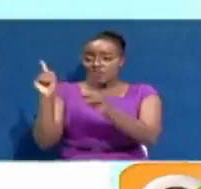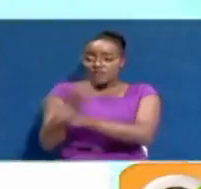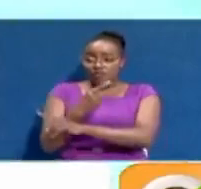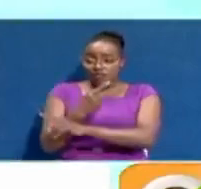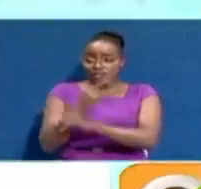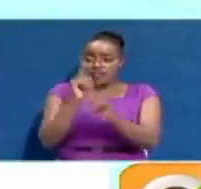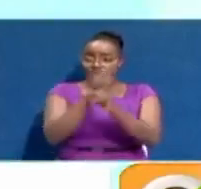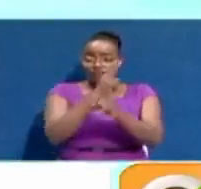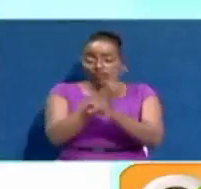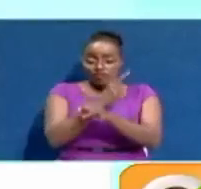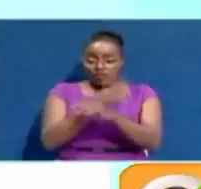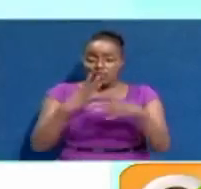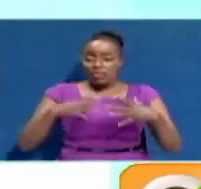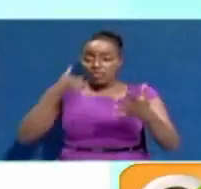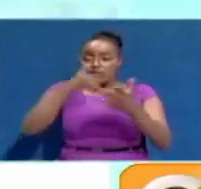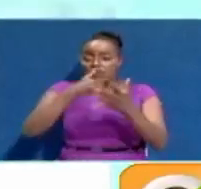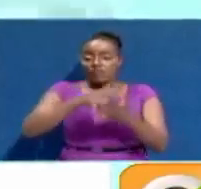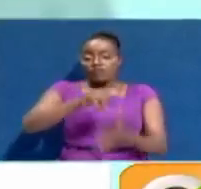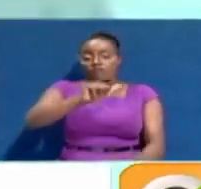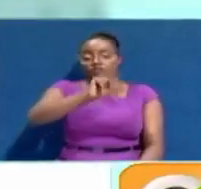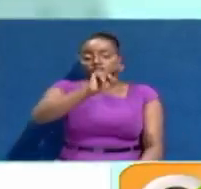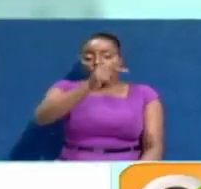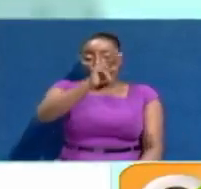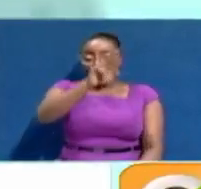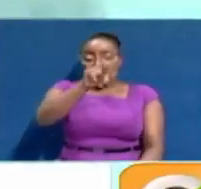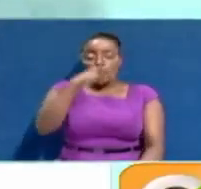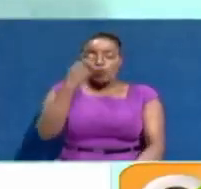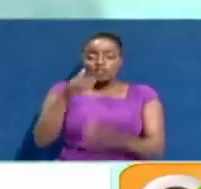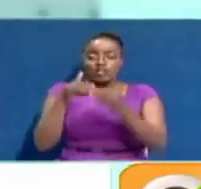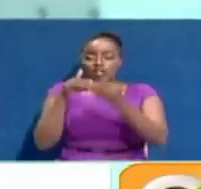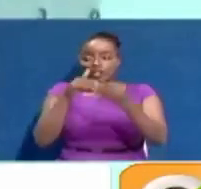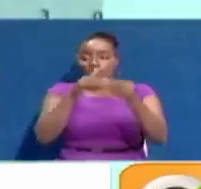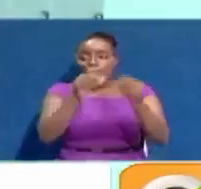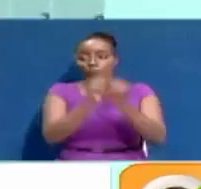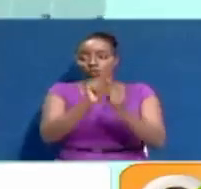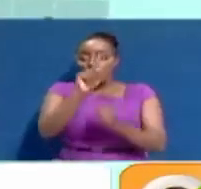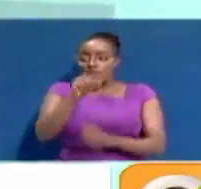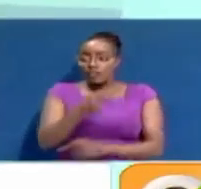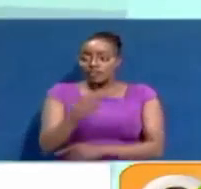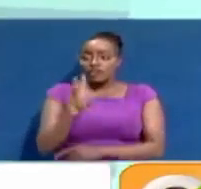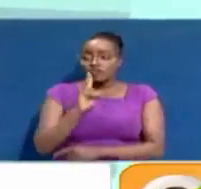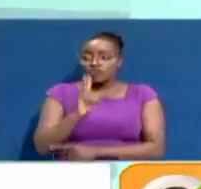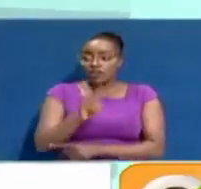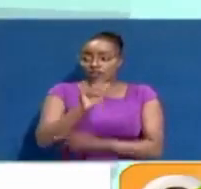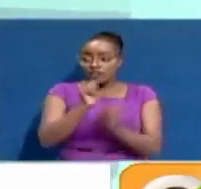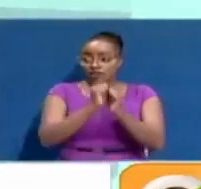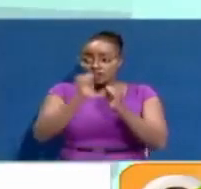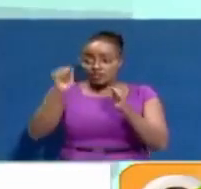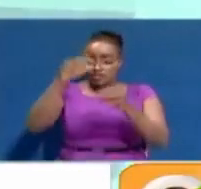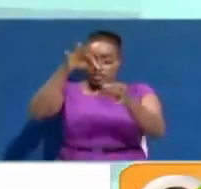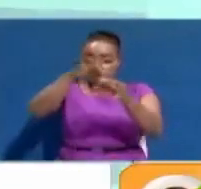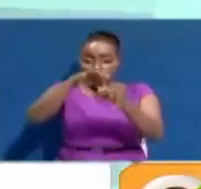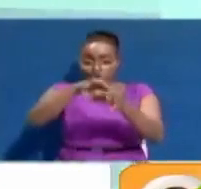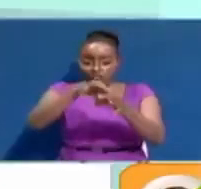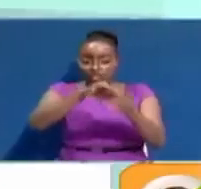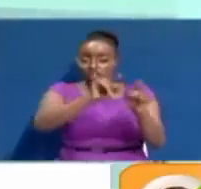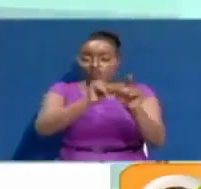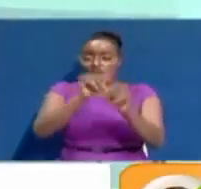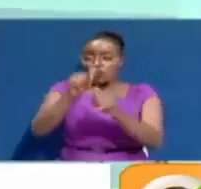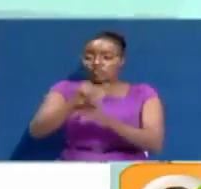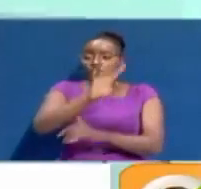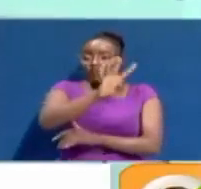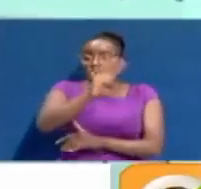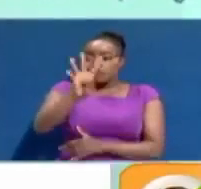different candidates, including Anthony Nzuki, is the one who's leading with 1,215 votes. That